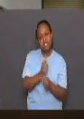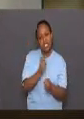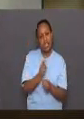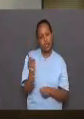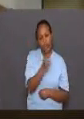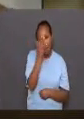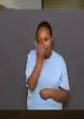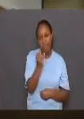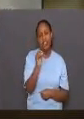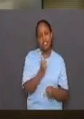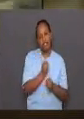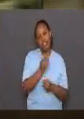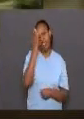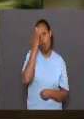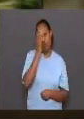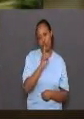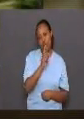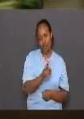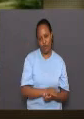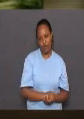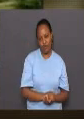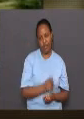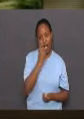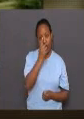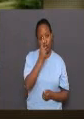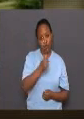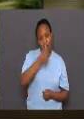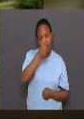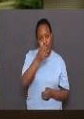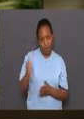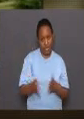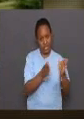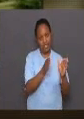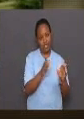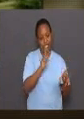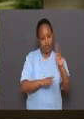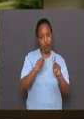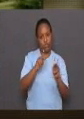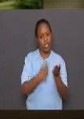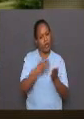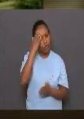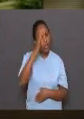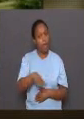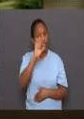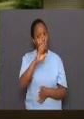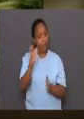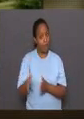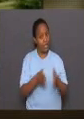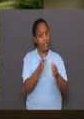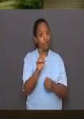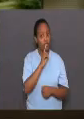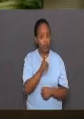and why. One of the main ways that people gain this knowledge is through